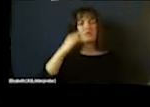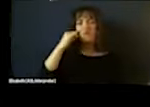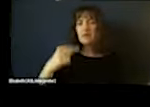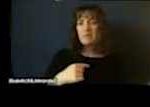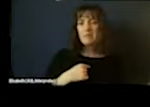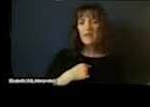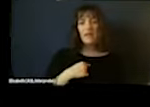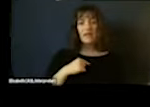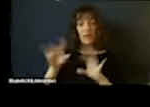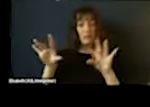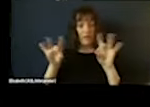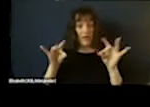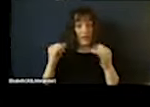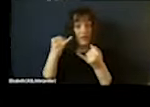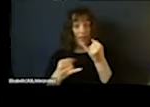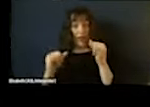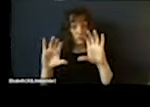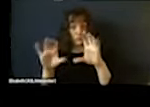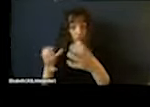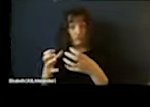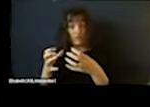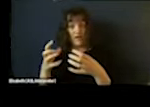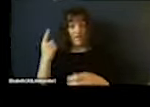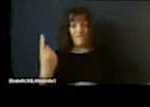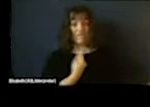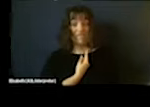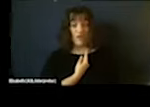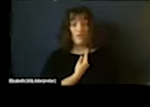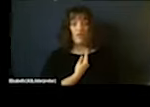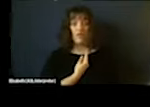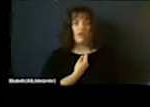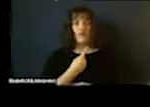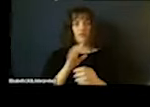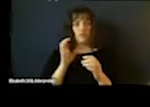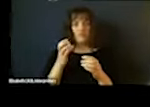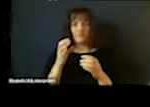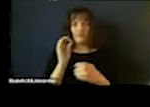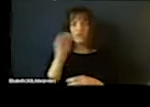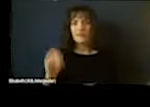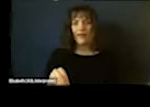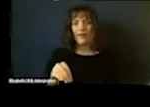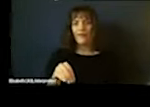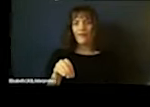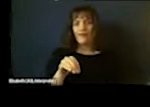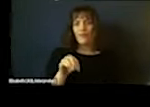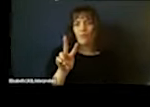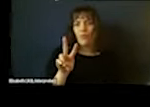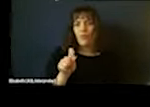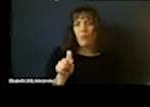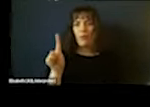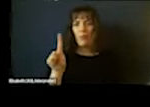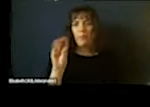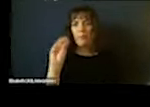even less than 0.1%. As an engineer, you shouldn't try that low probability. That's the thing